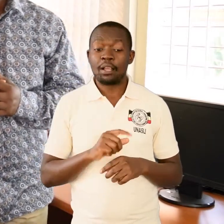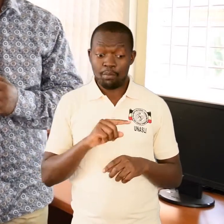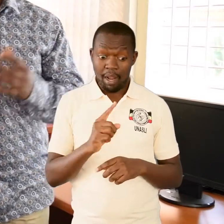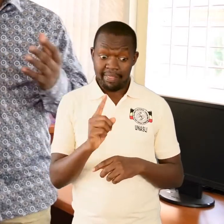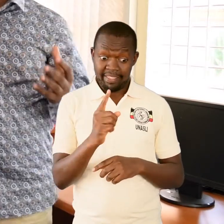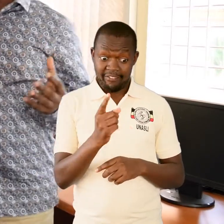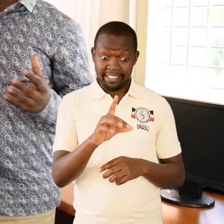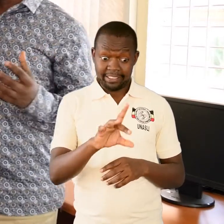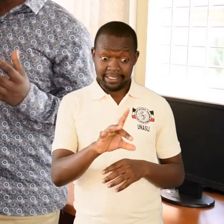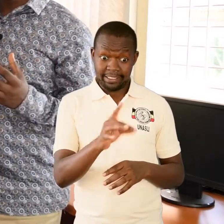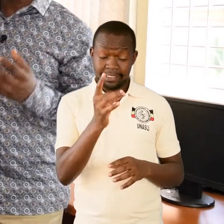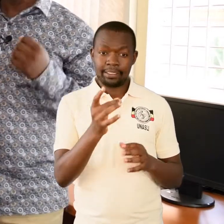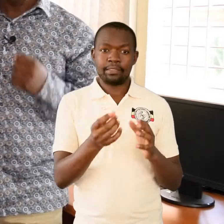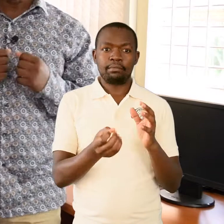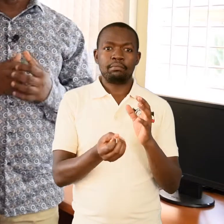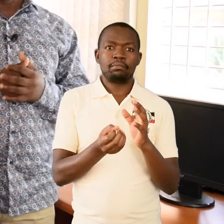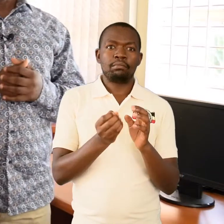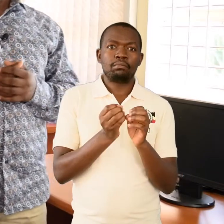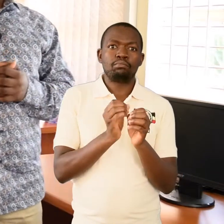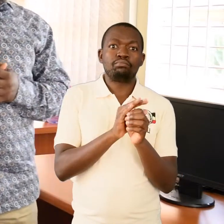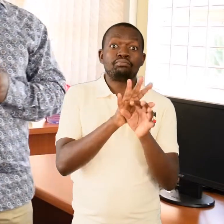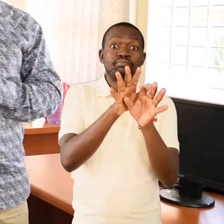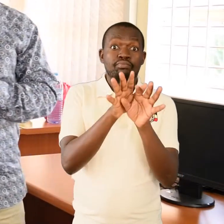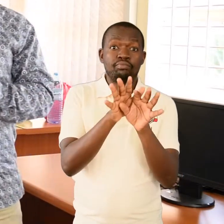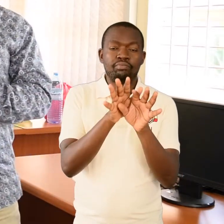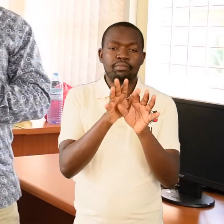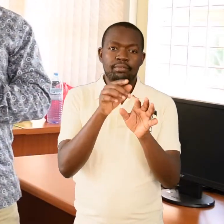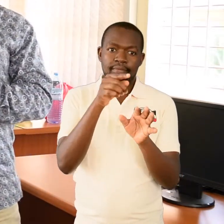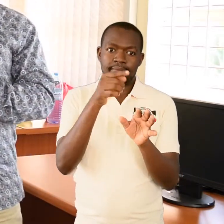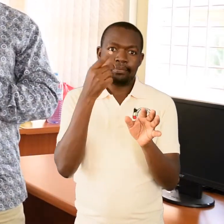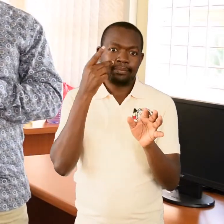first coronavirus was registered.